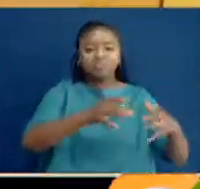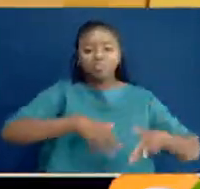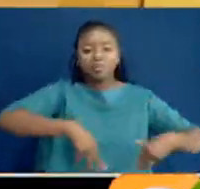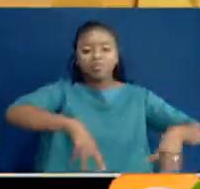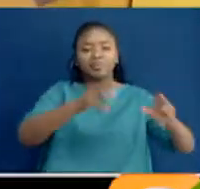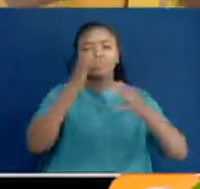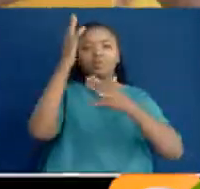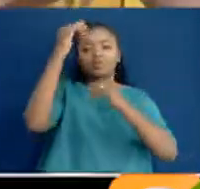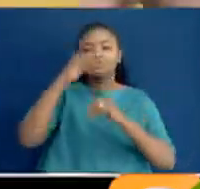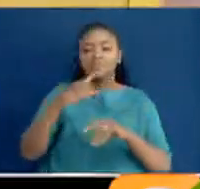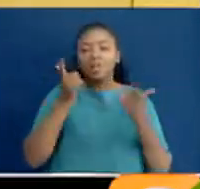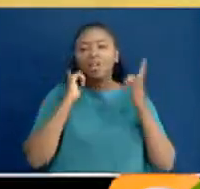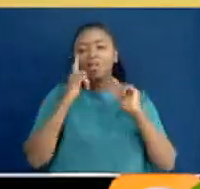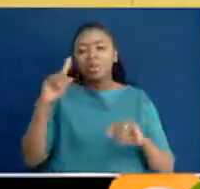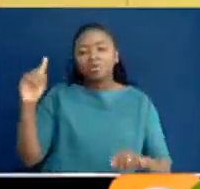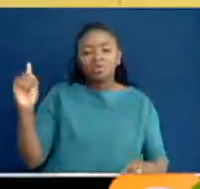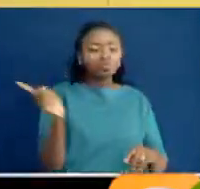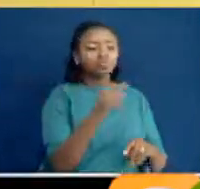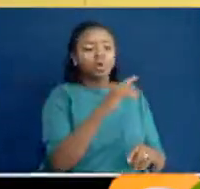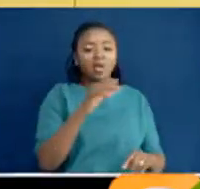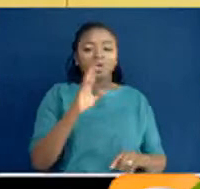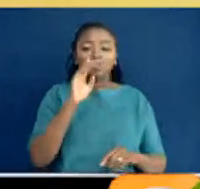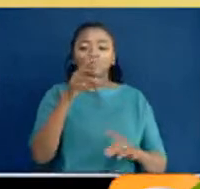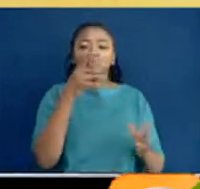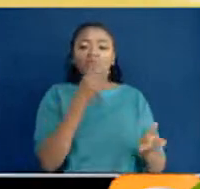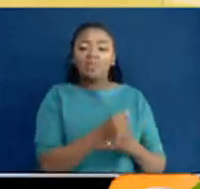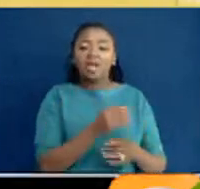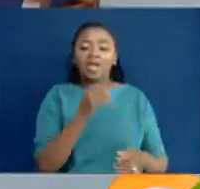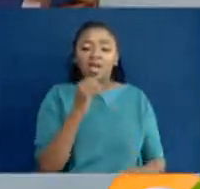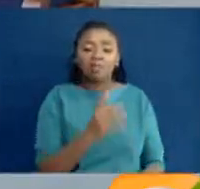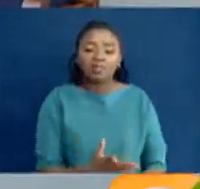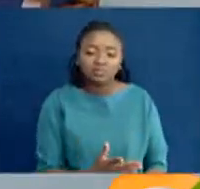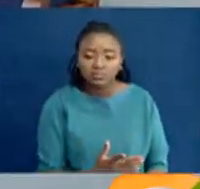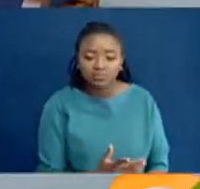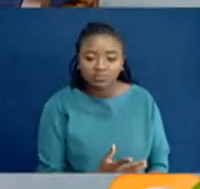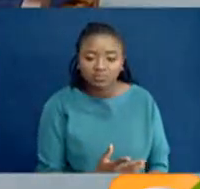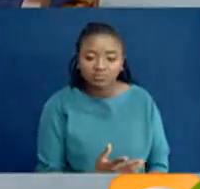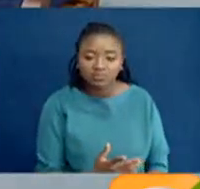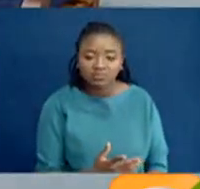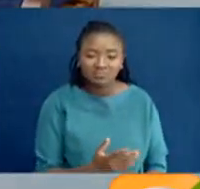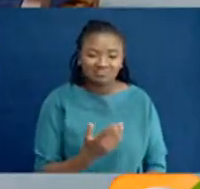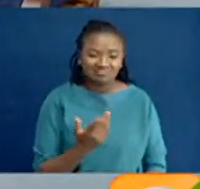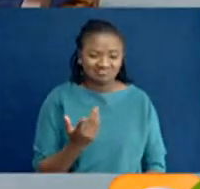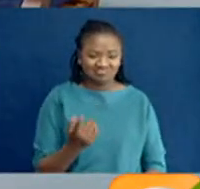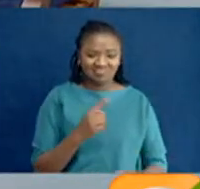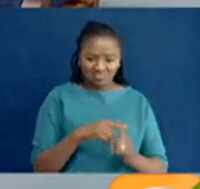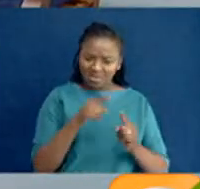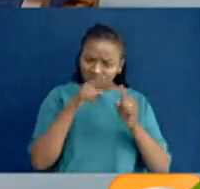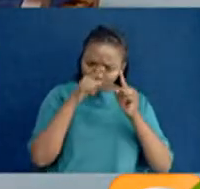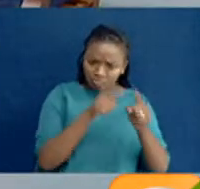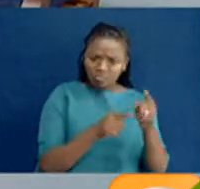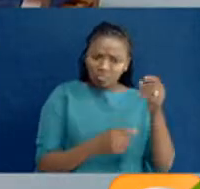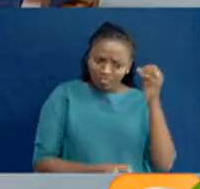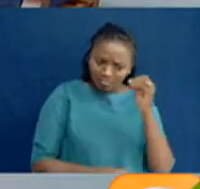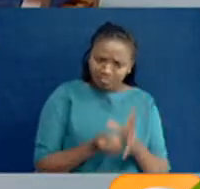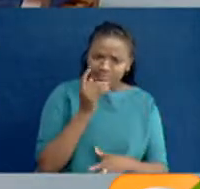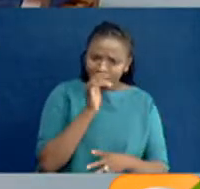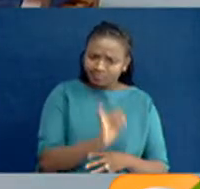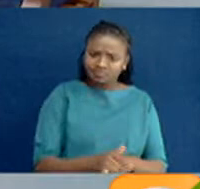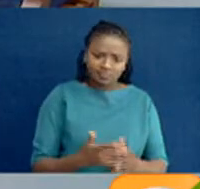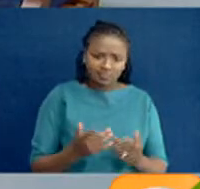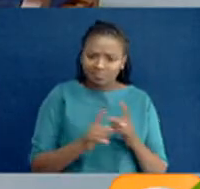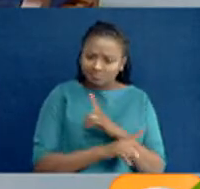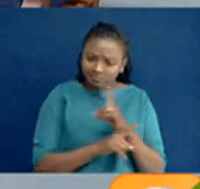a truck that is going to pass by. So leo mnanunua na pesa ngapi? And yet you're the one who has produced all this. Right.